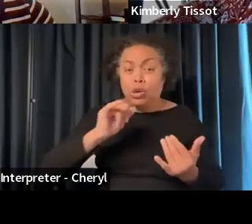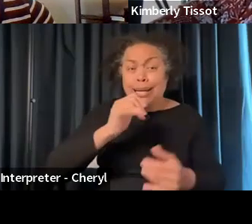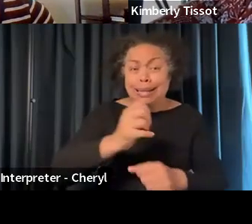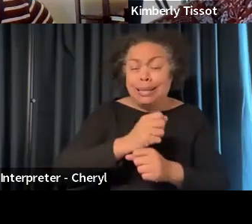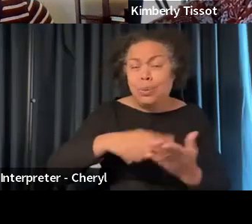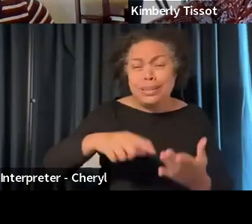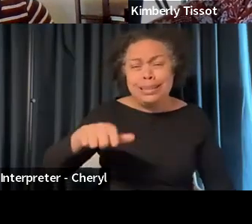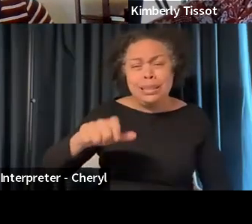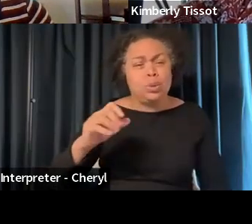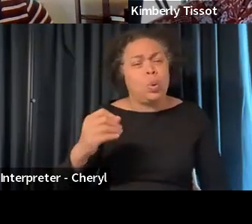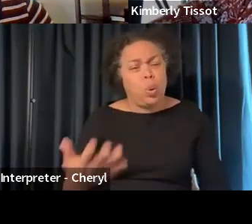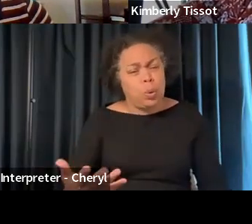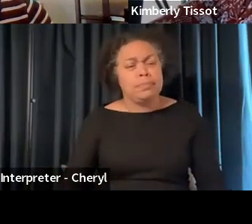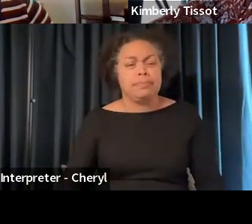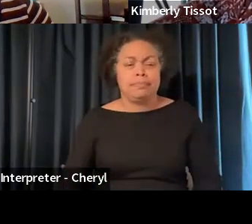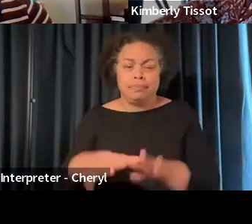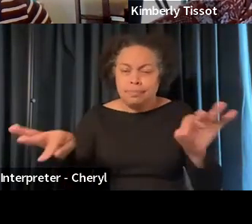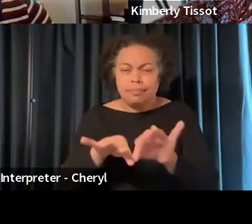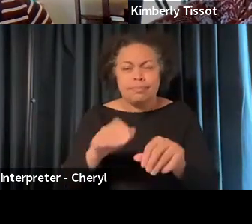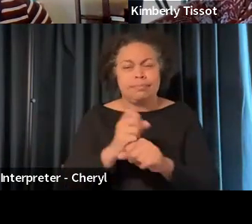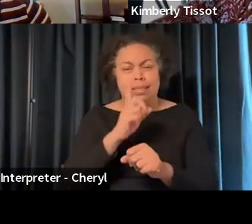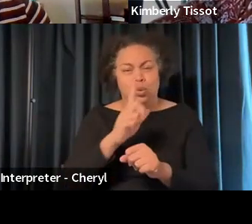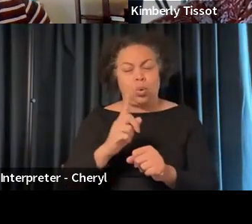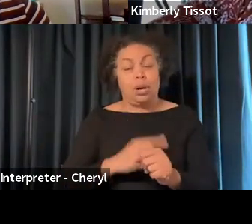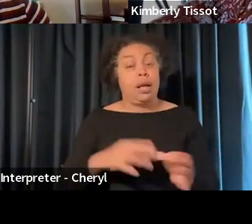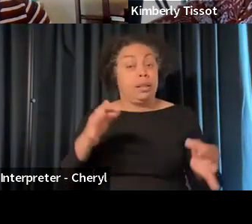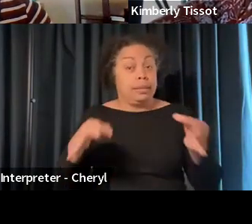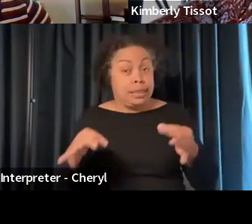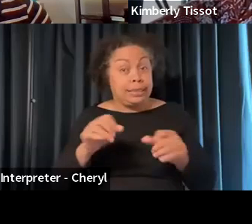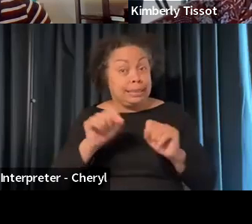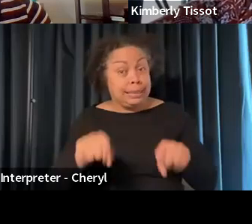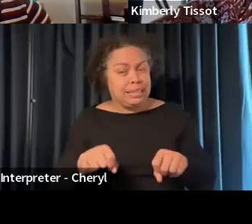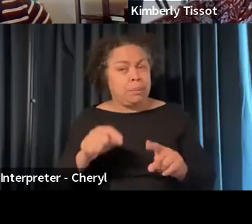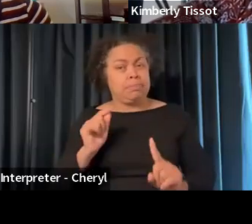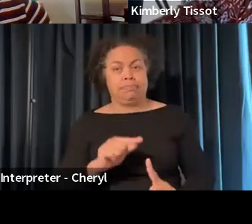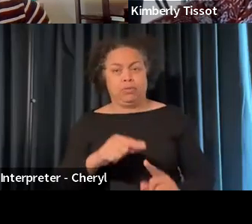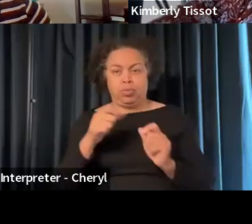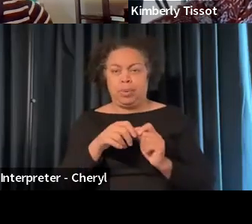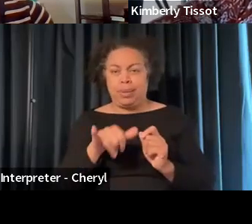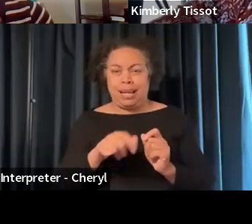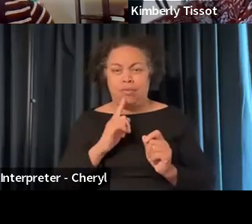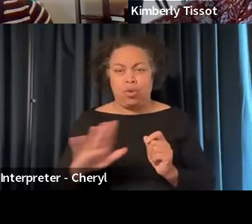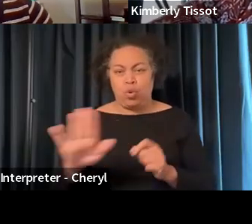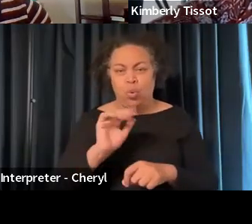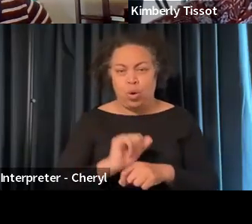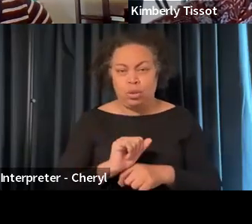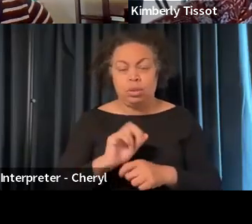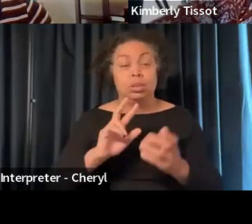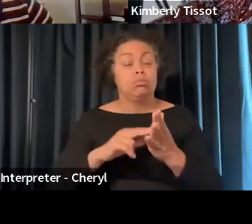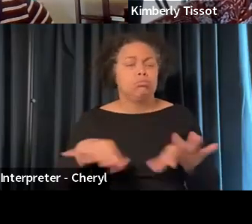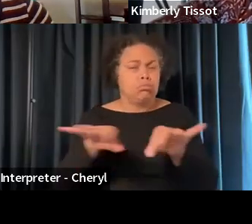to keep in mind the justice system and our work. And so like, I feel like those are some basic things, like we need people to